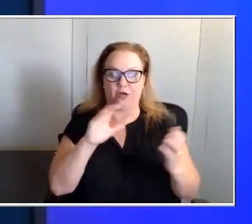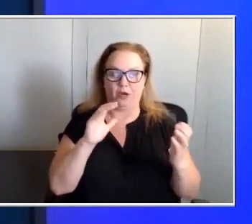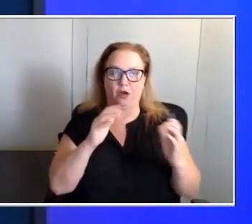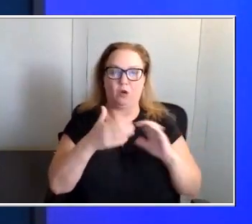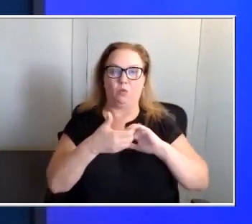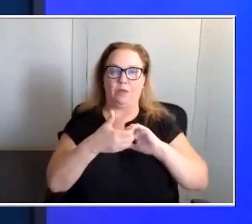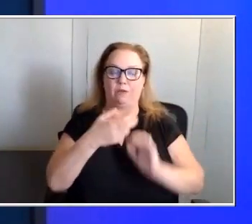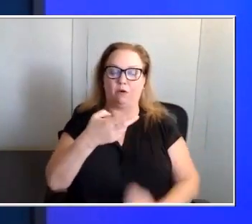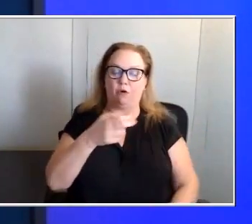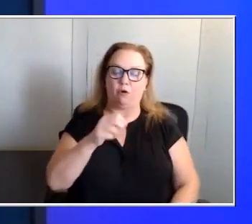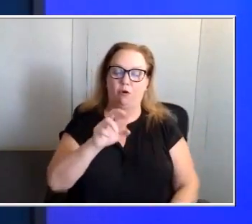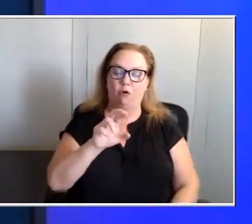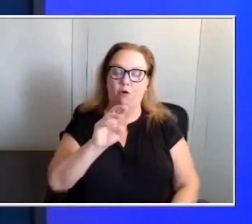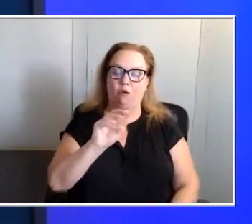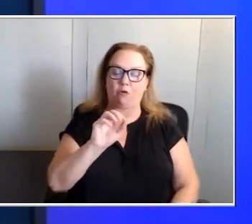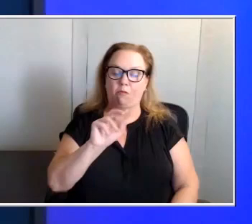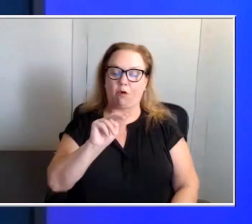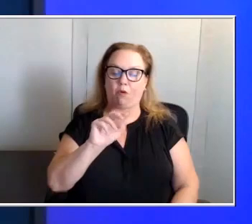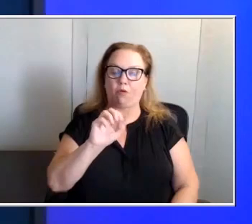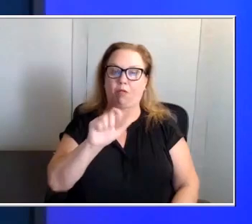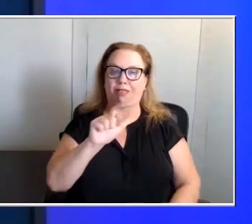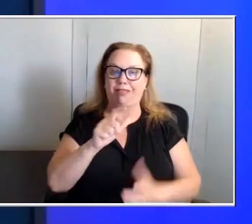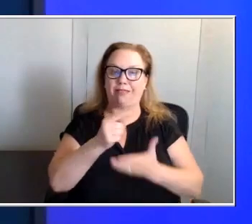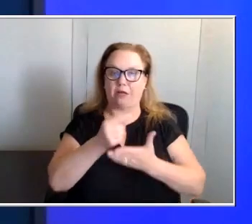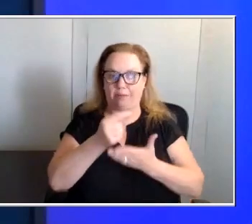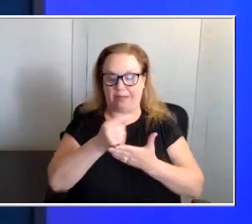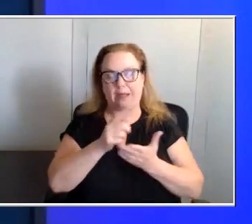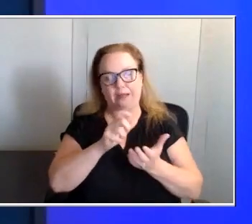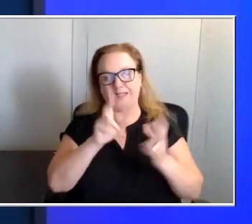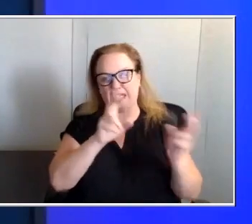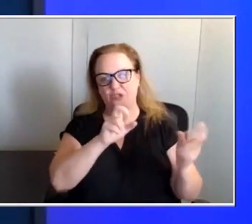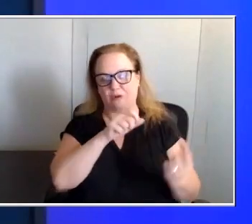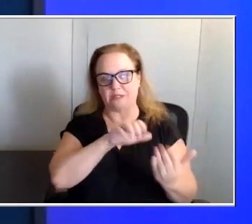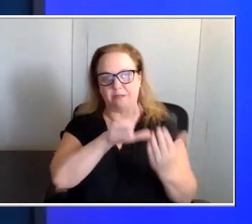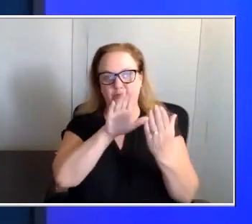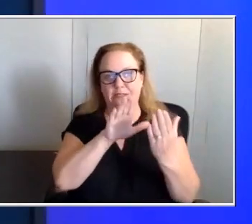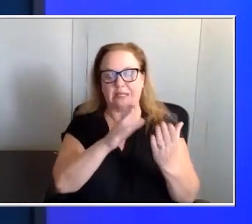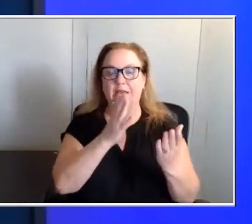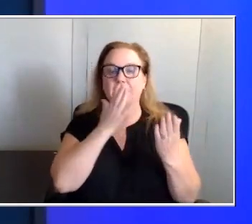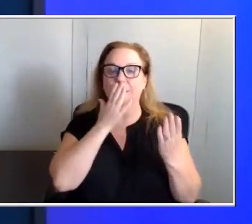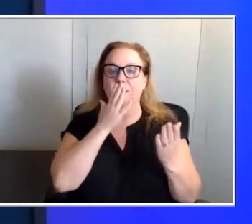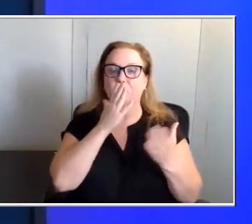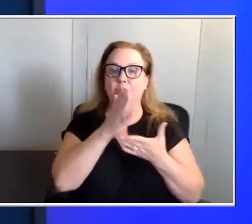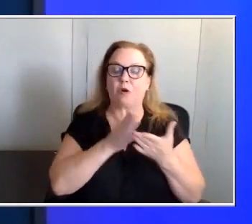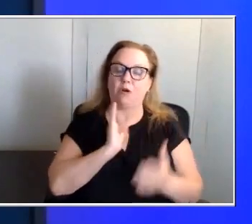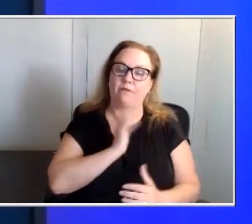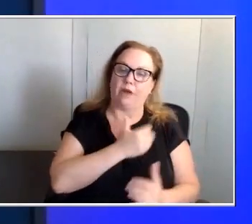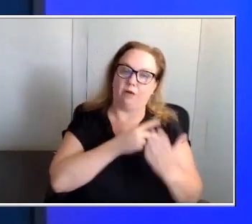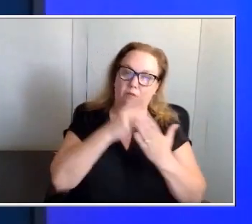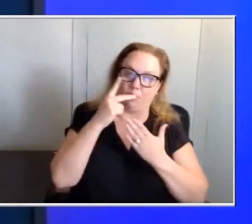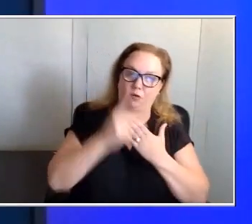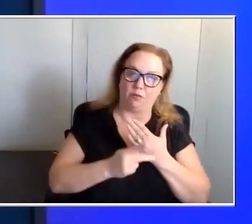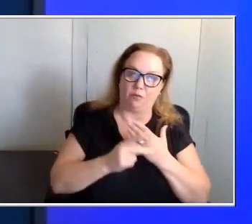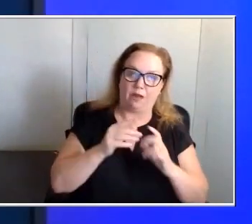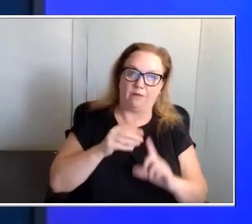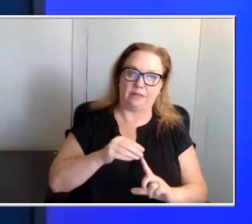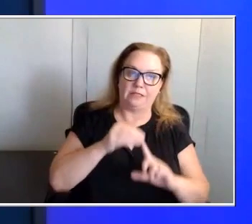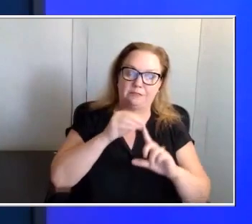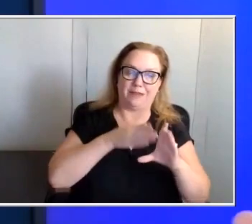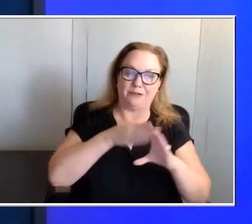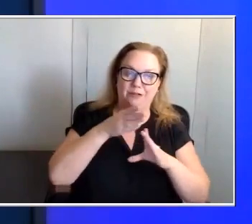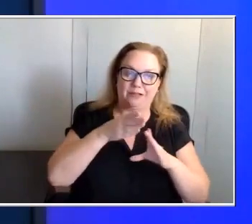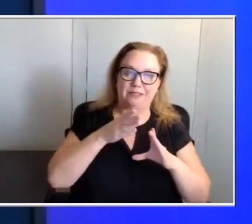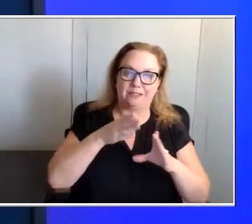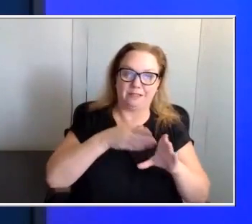therapy, and it's an issue that has to be addressed during the recovery. Thankfully, as part of our program, we have specialists who also specialize